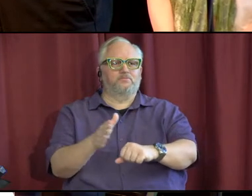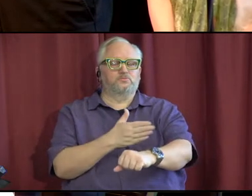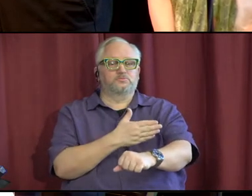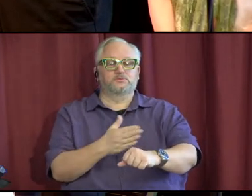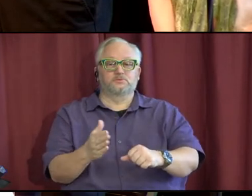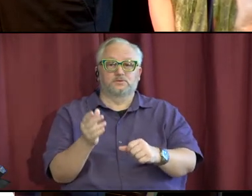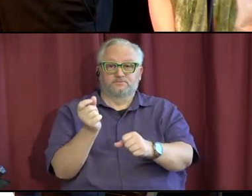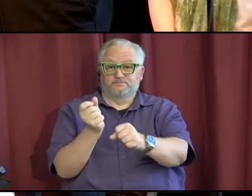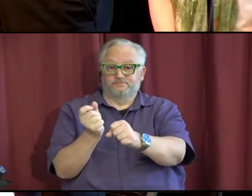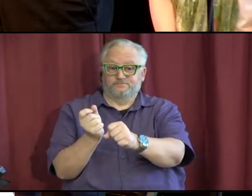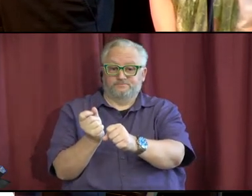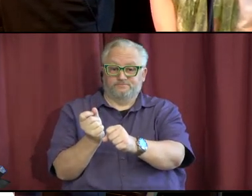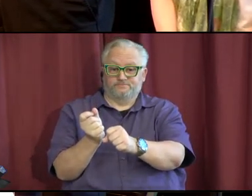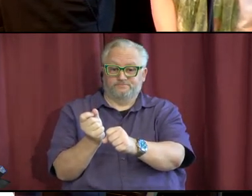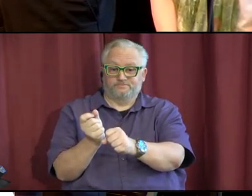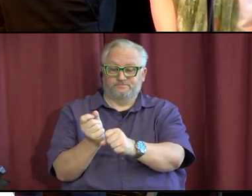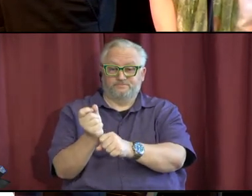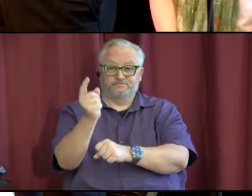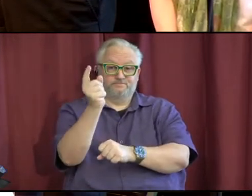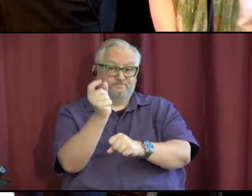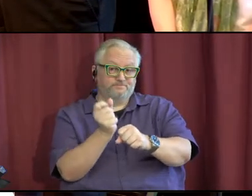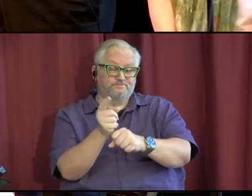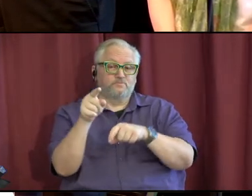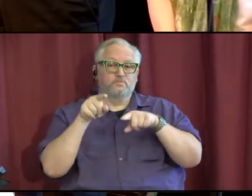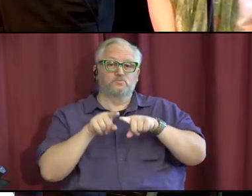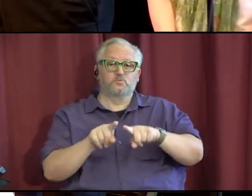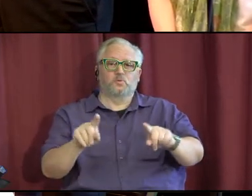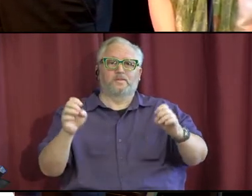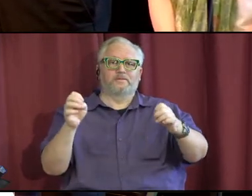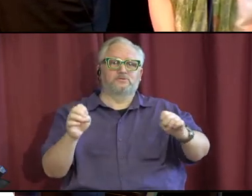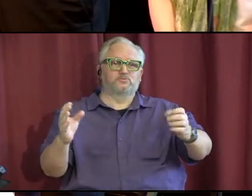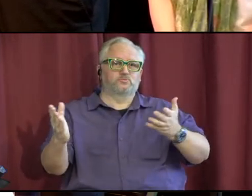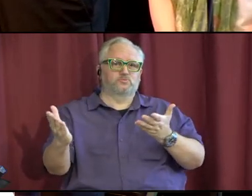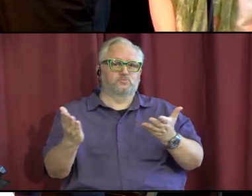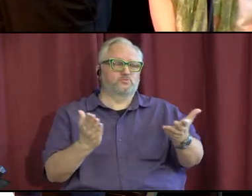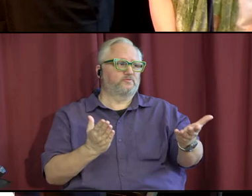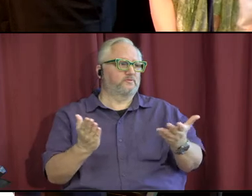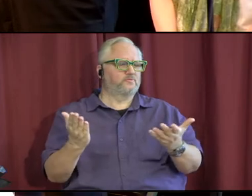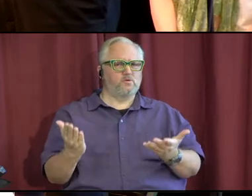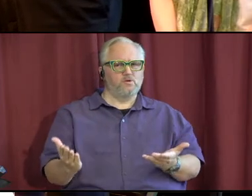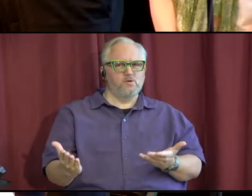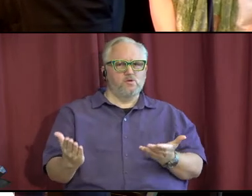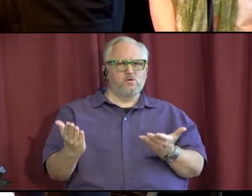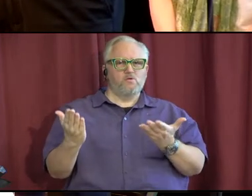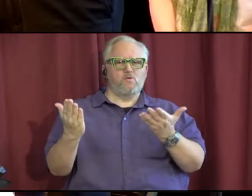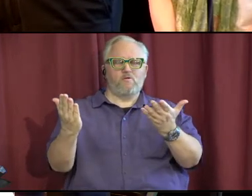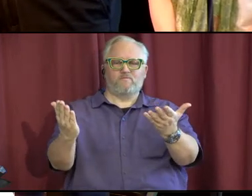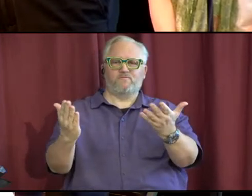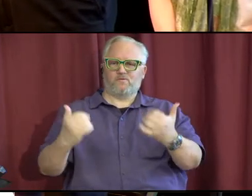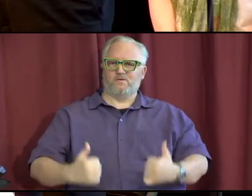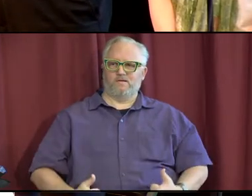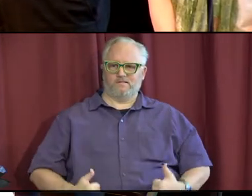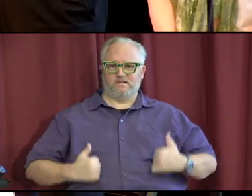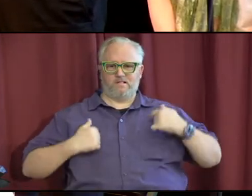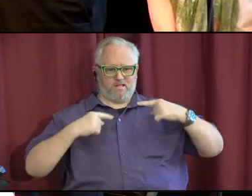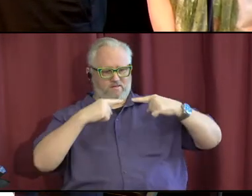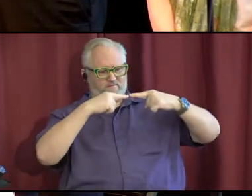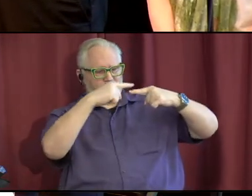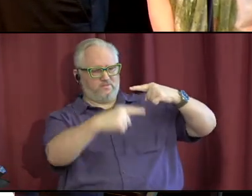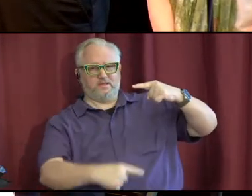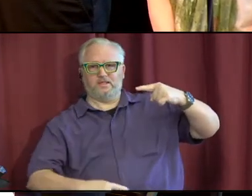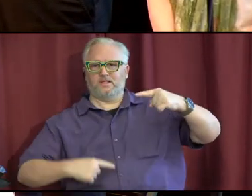Each year at the Easter service, we offer the Wheel of Life